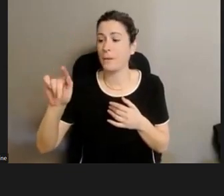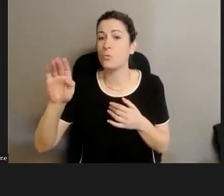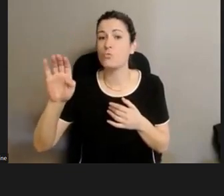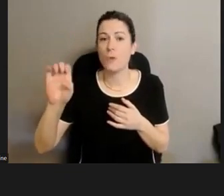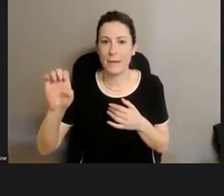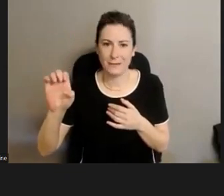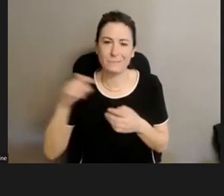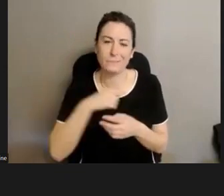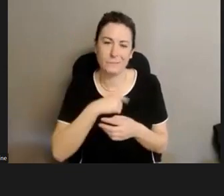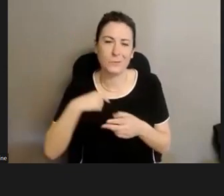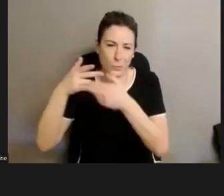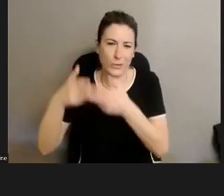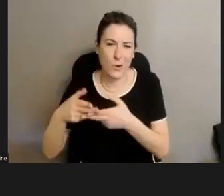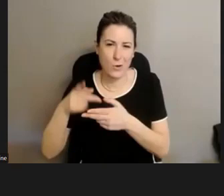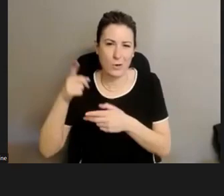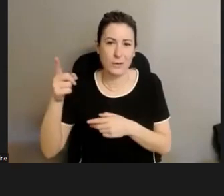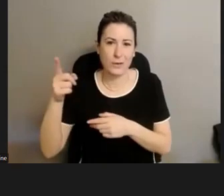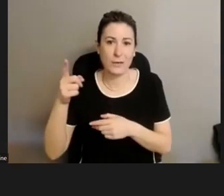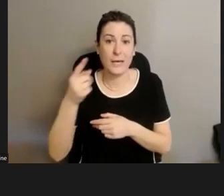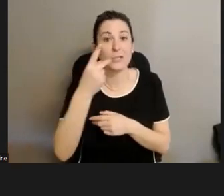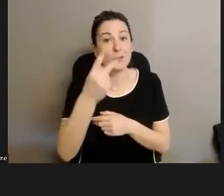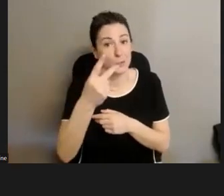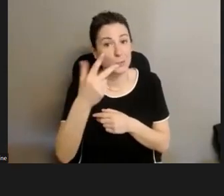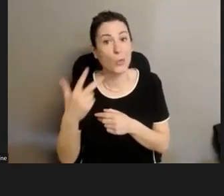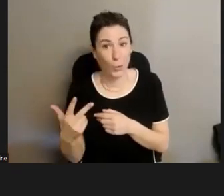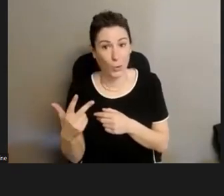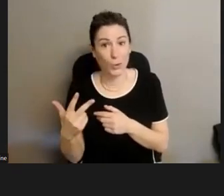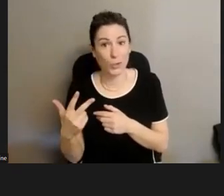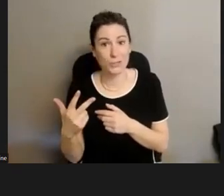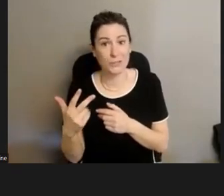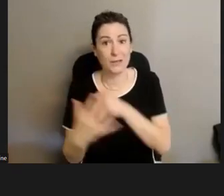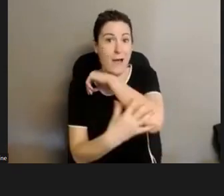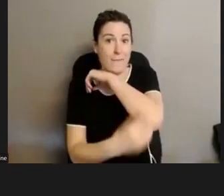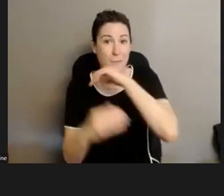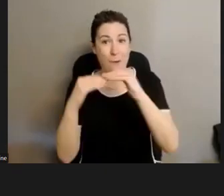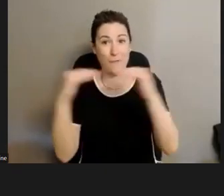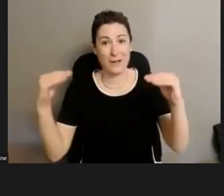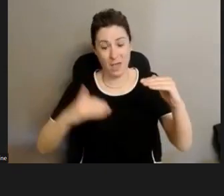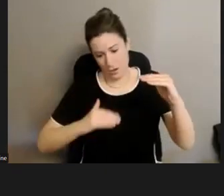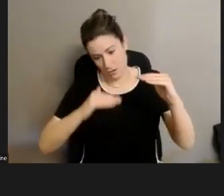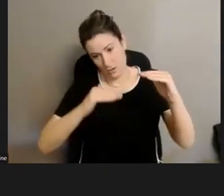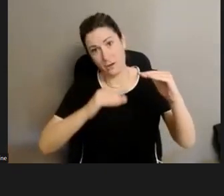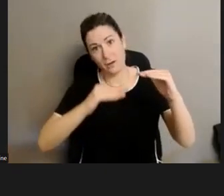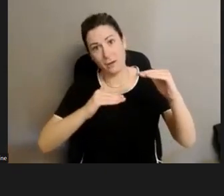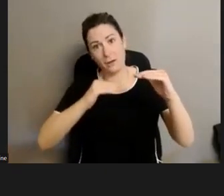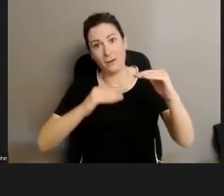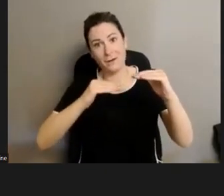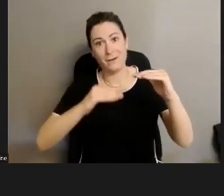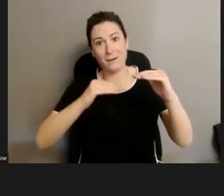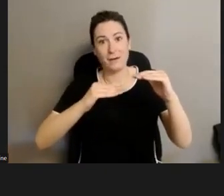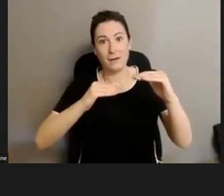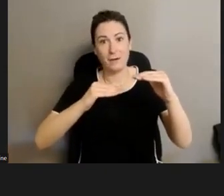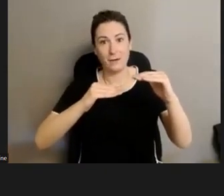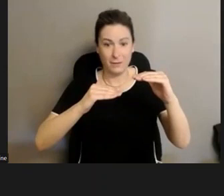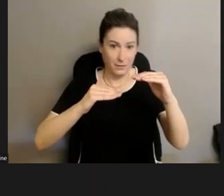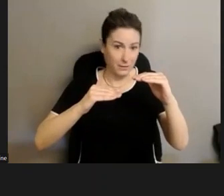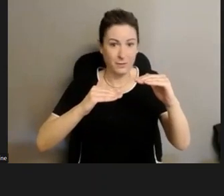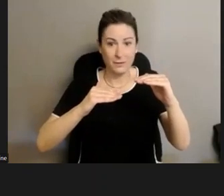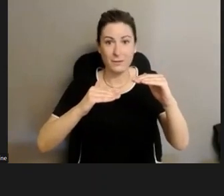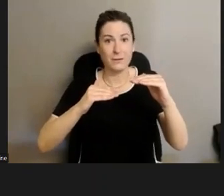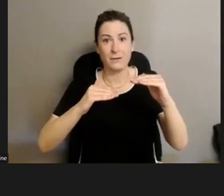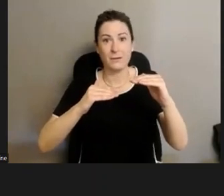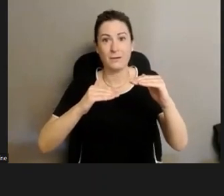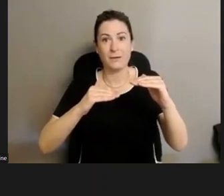here, is only two-thirds of the poverty line. And we also know that it costs much more to